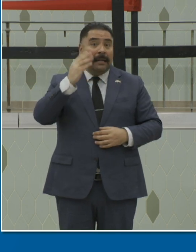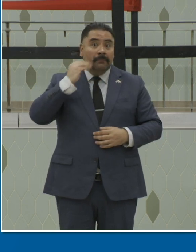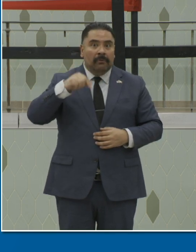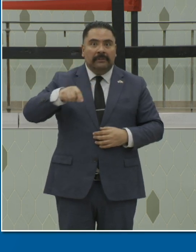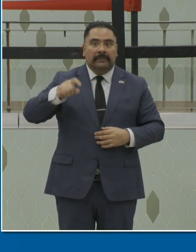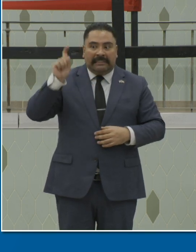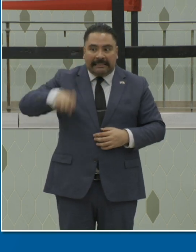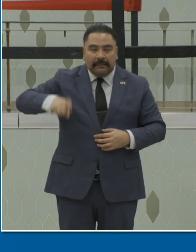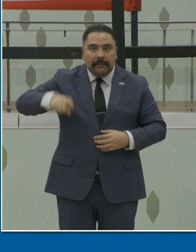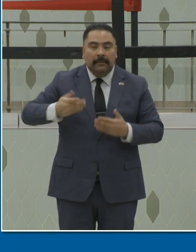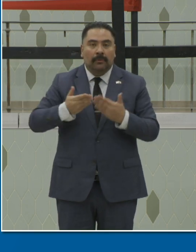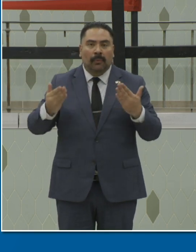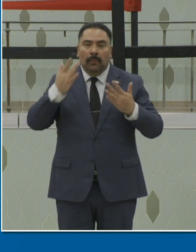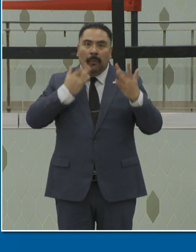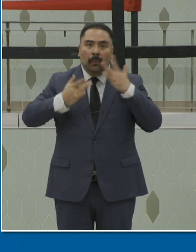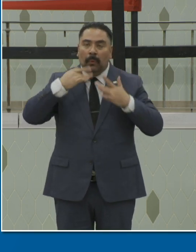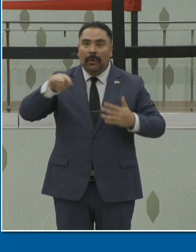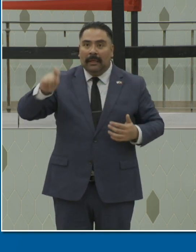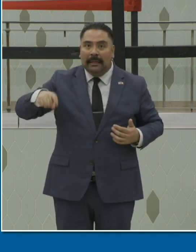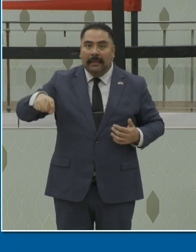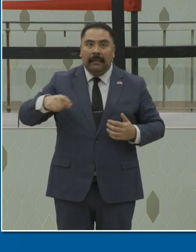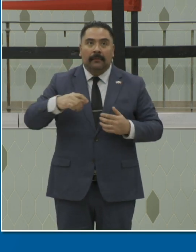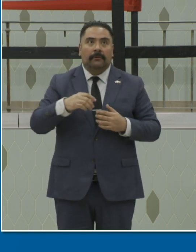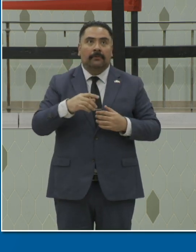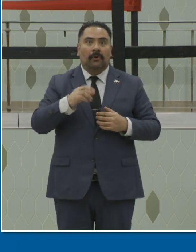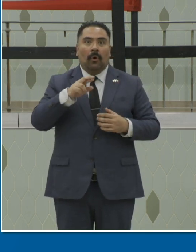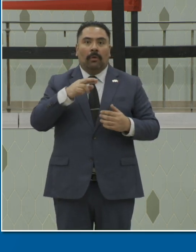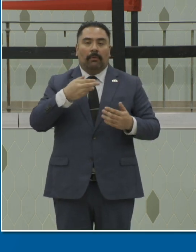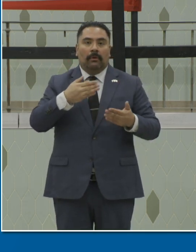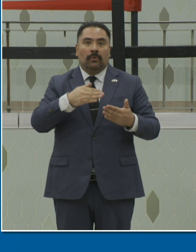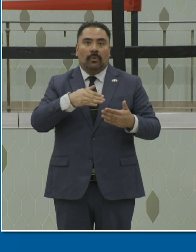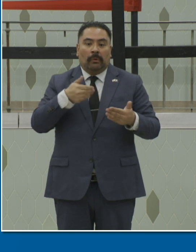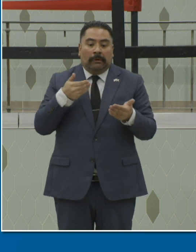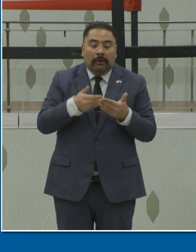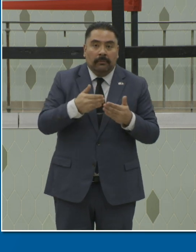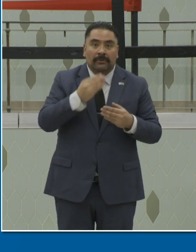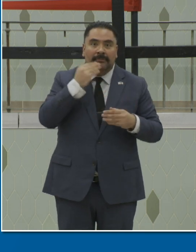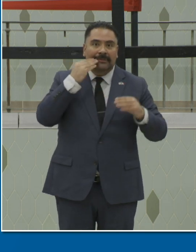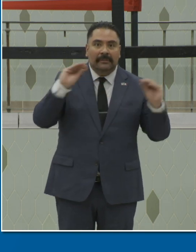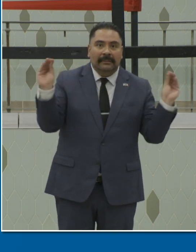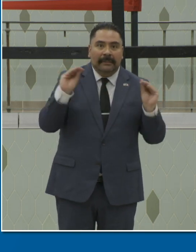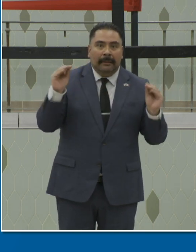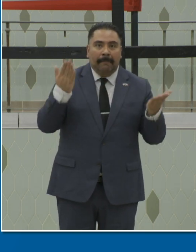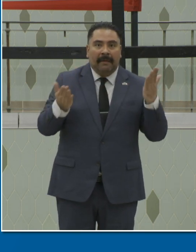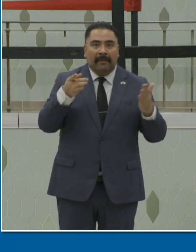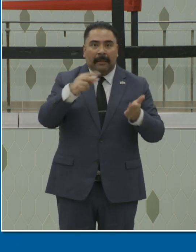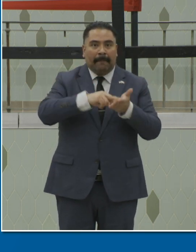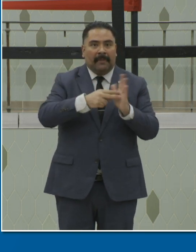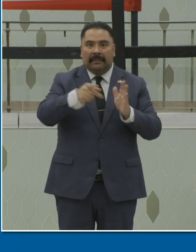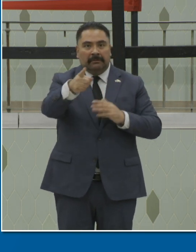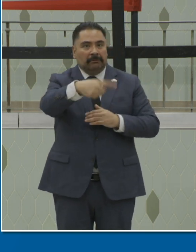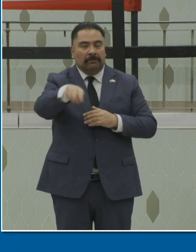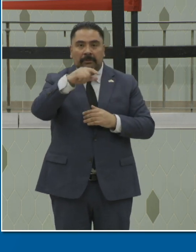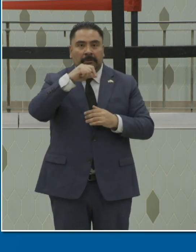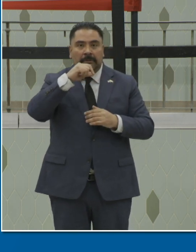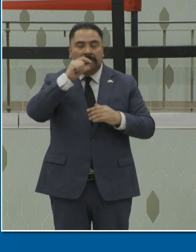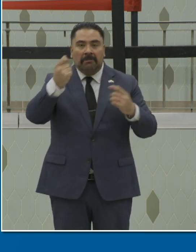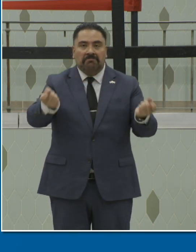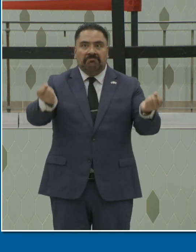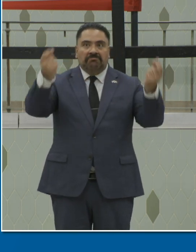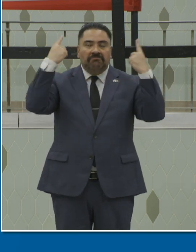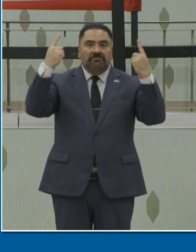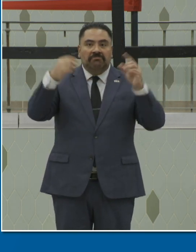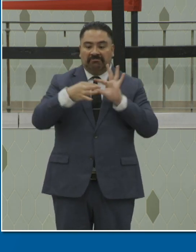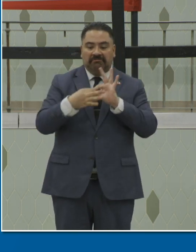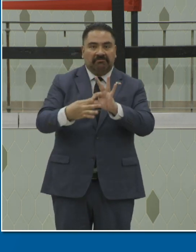and never have been vulnerable to homelessness, maybe you won't understand why we are as commitment and as defiant as we